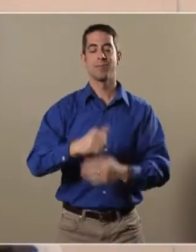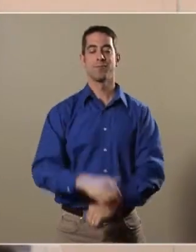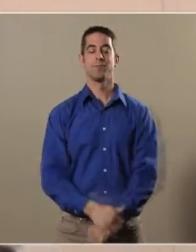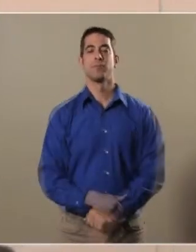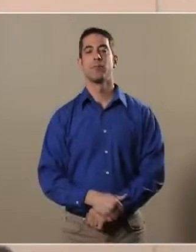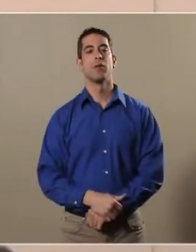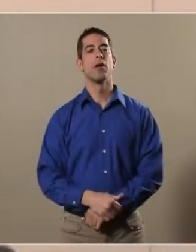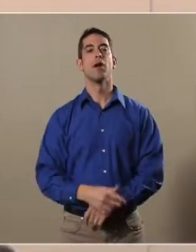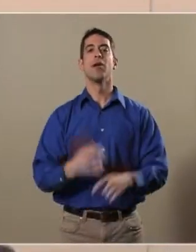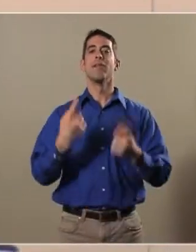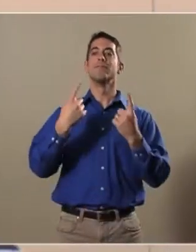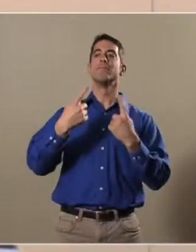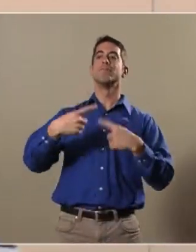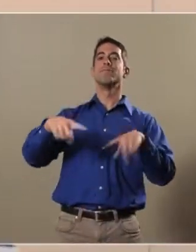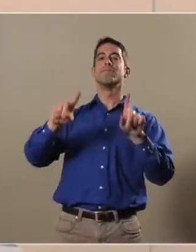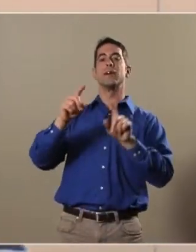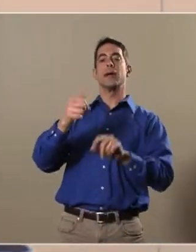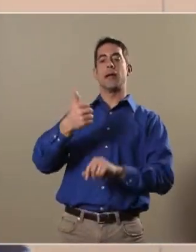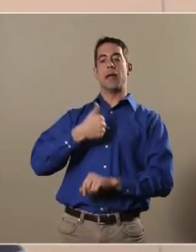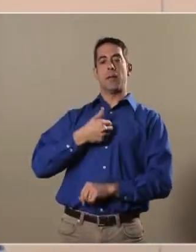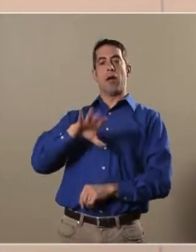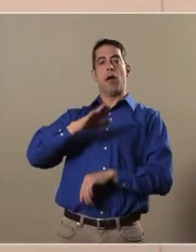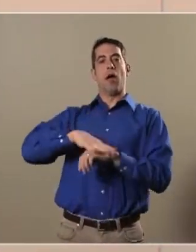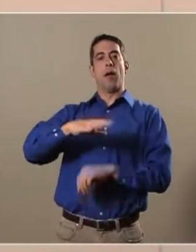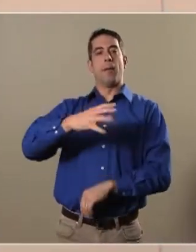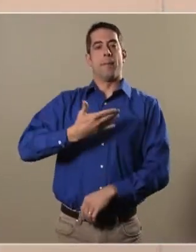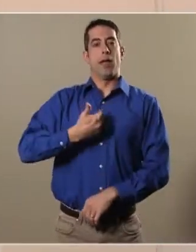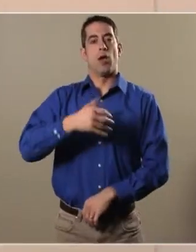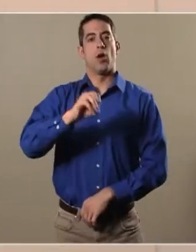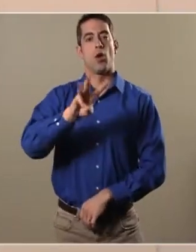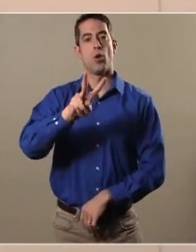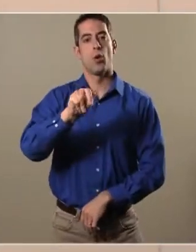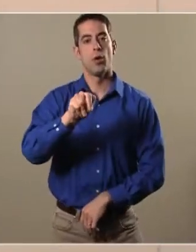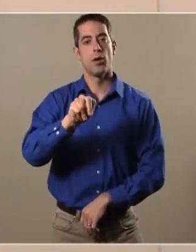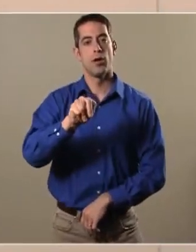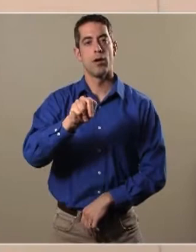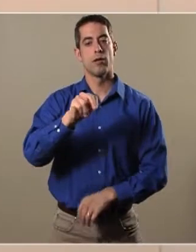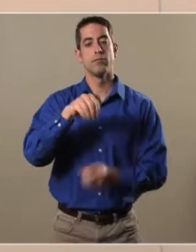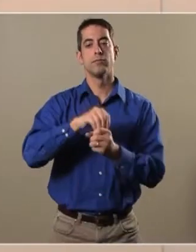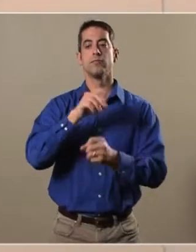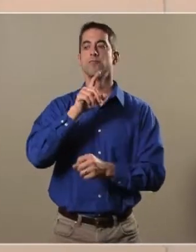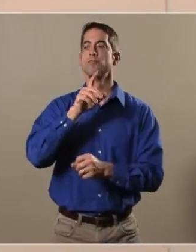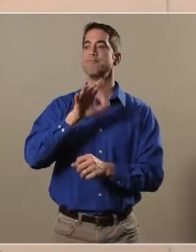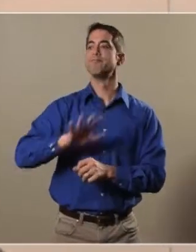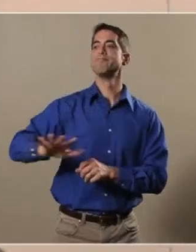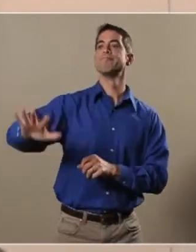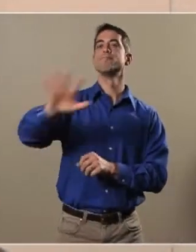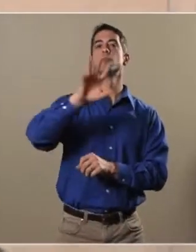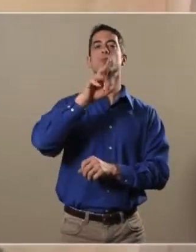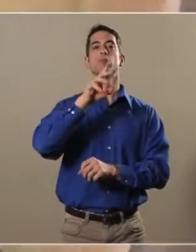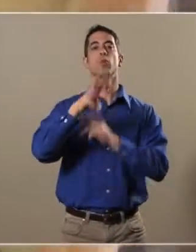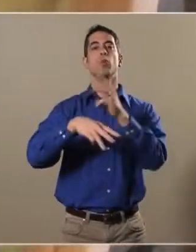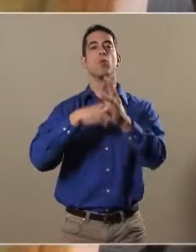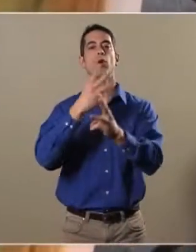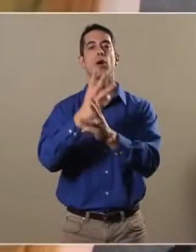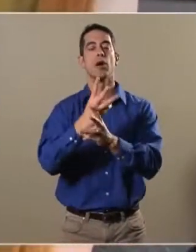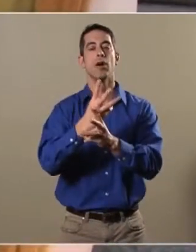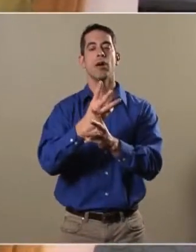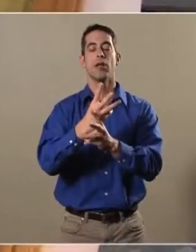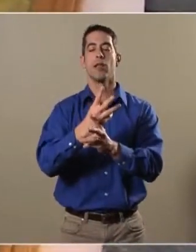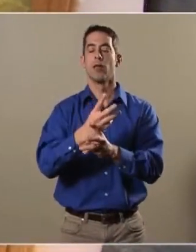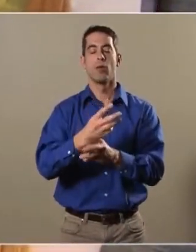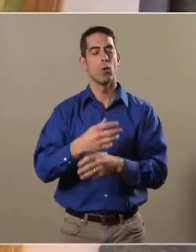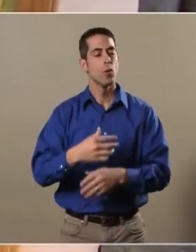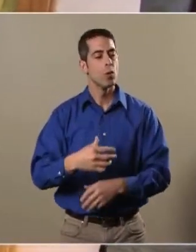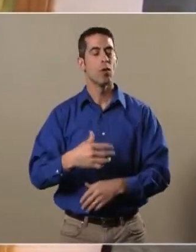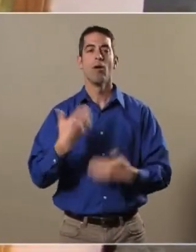own. I'm out in the world. I feel free.